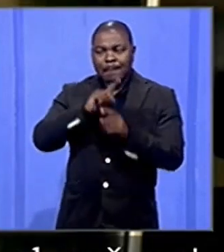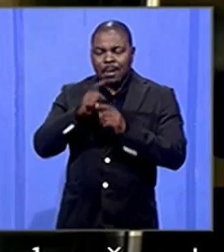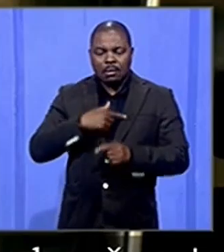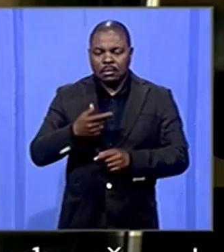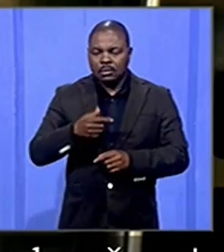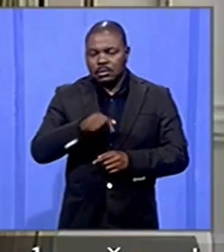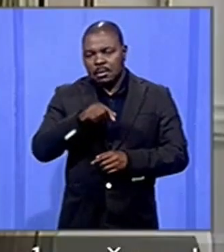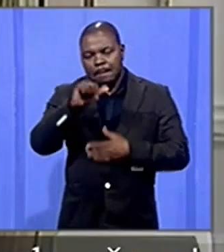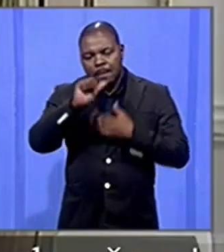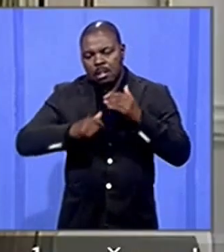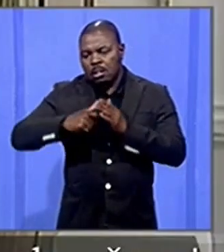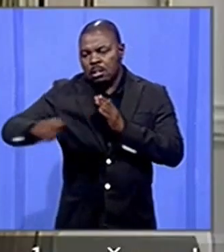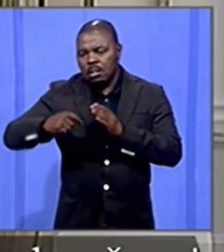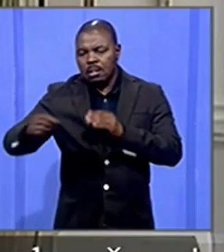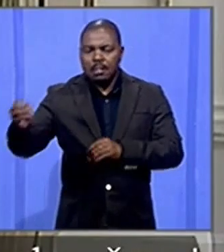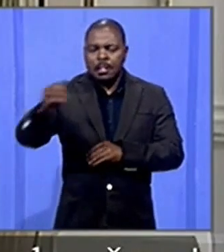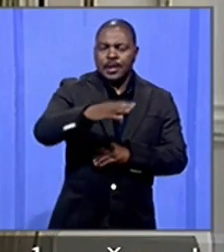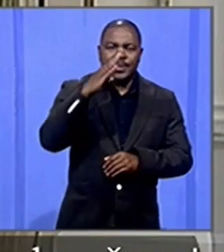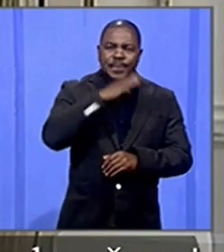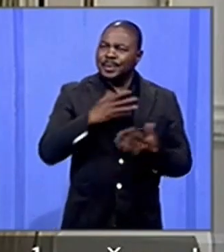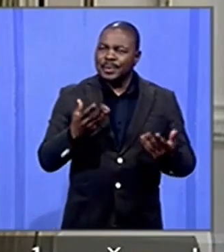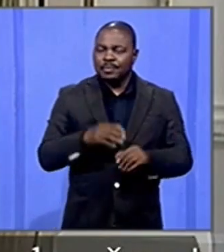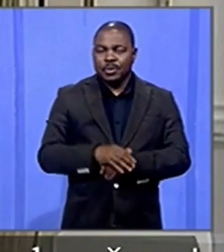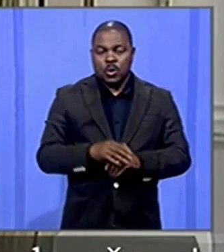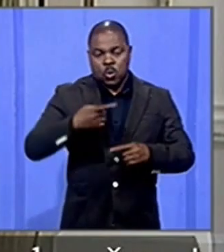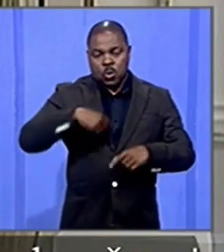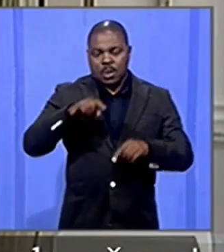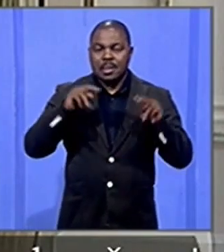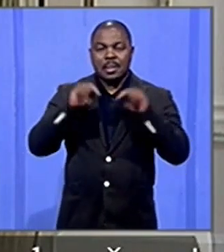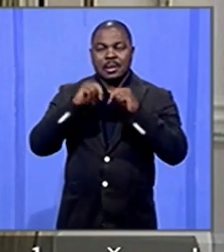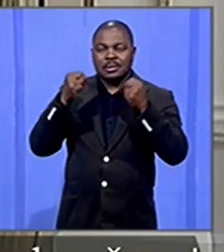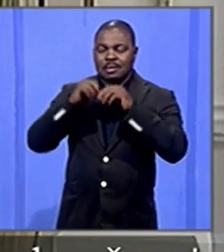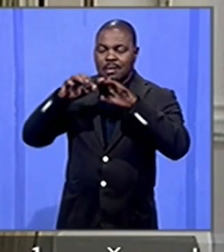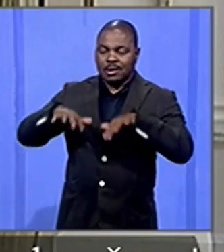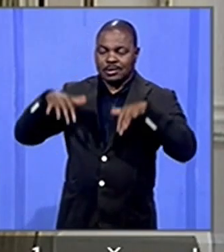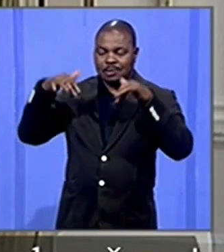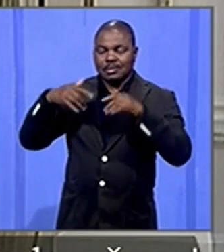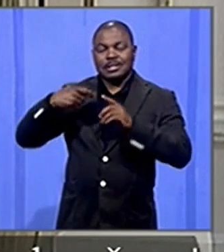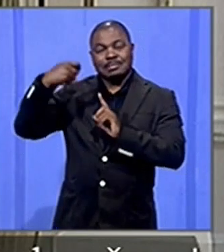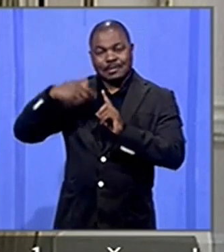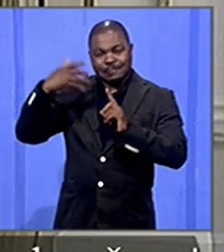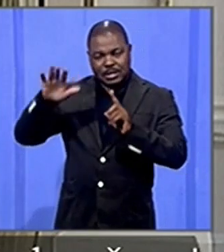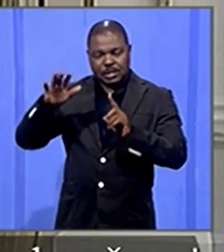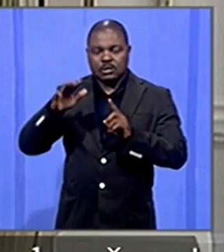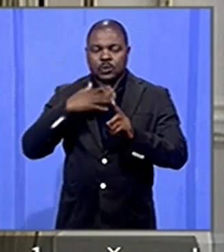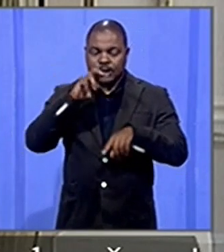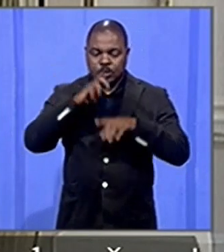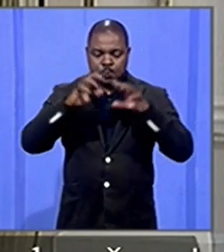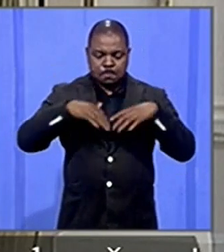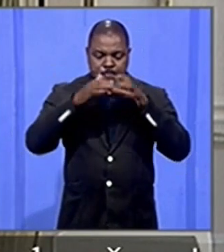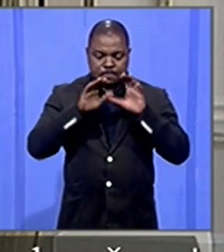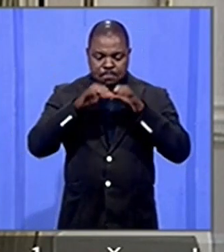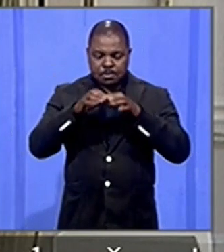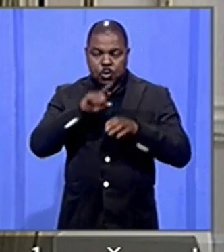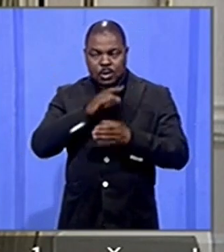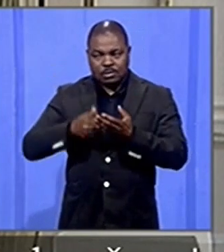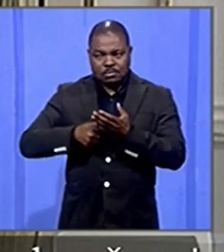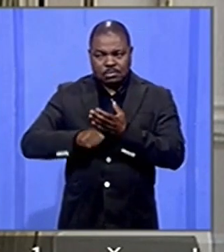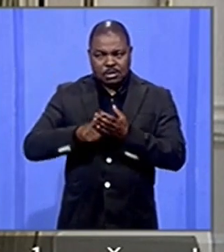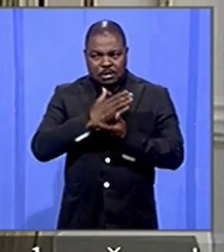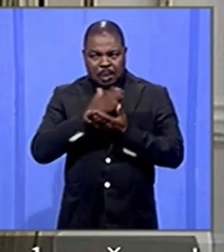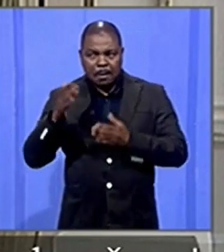mašeleng. We have written to the Speaker of the National Assembly saying that there must be an ad hoc committee to investigate pension fund theft that amounts to about